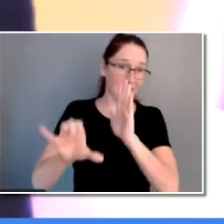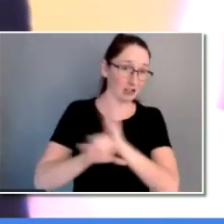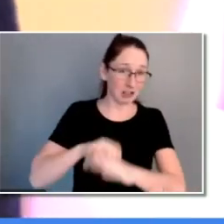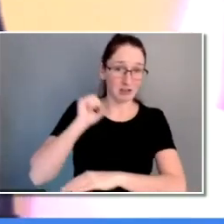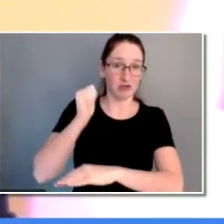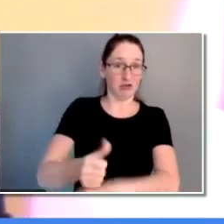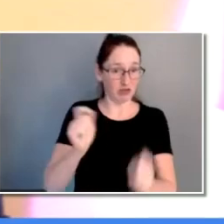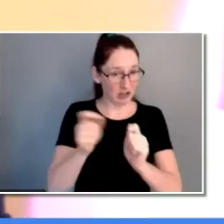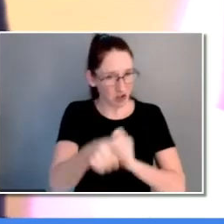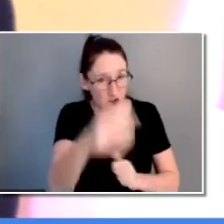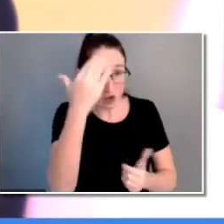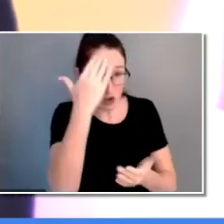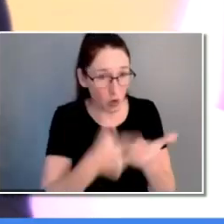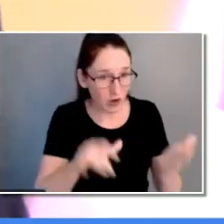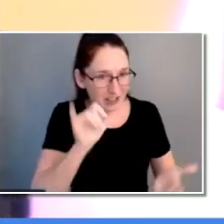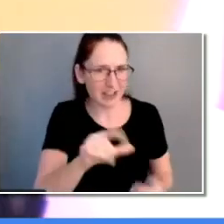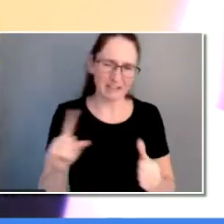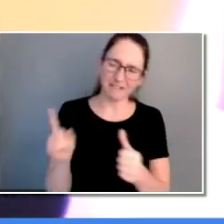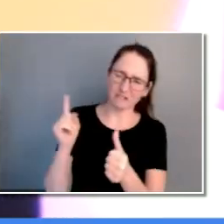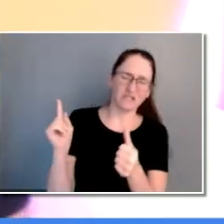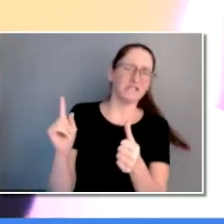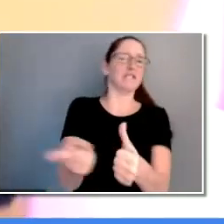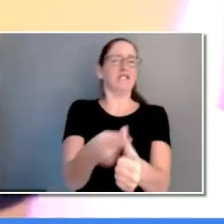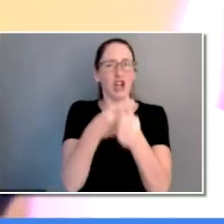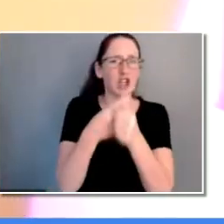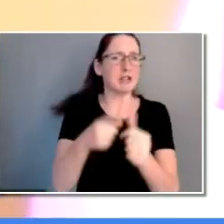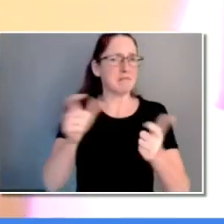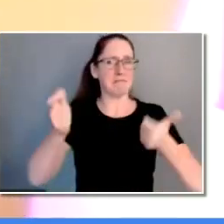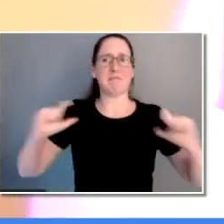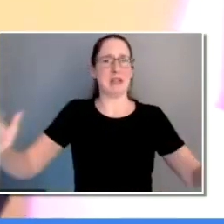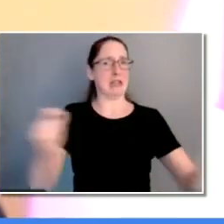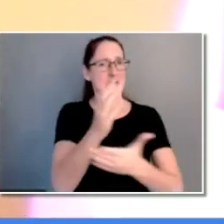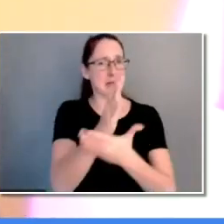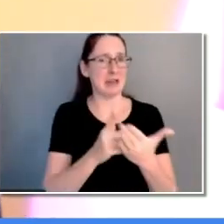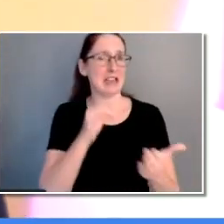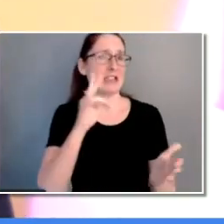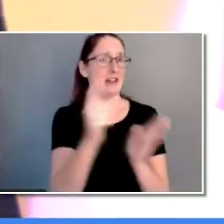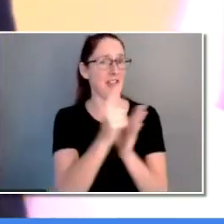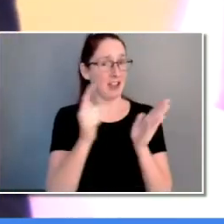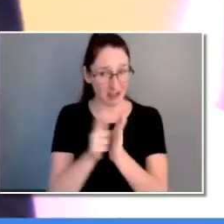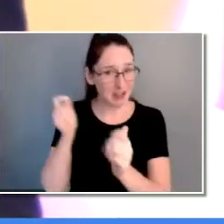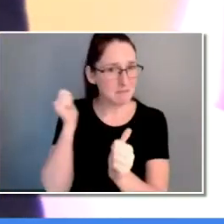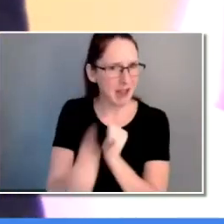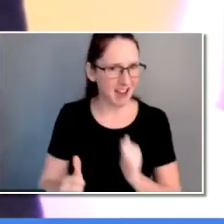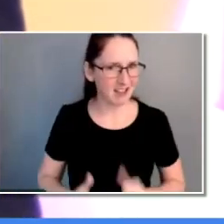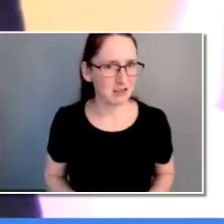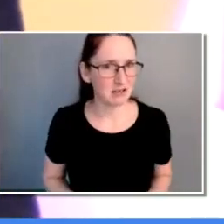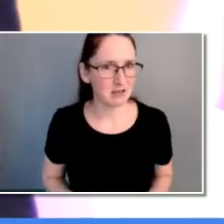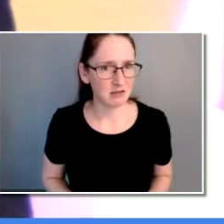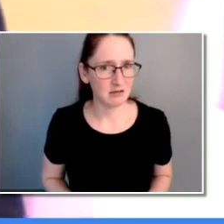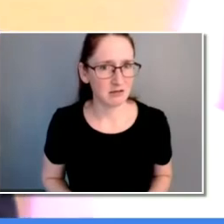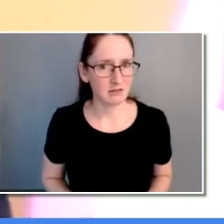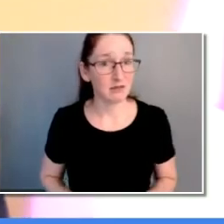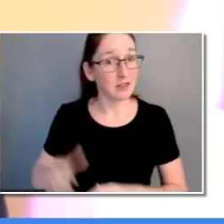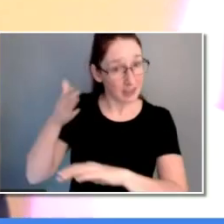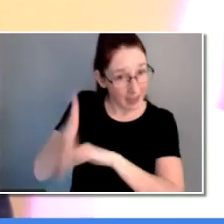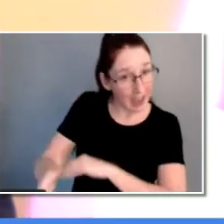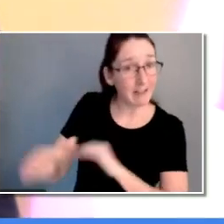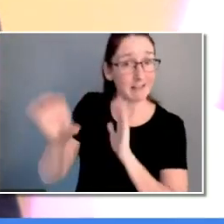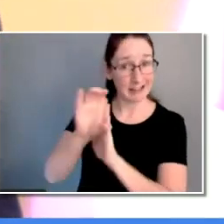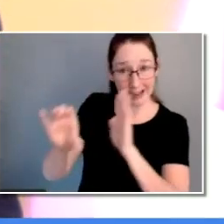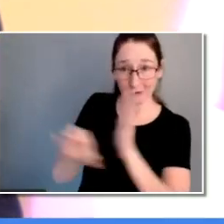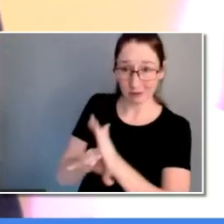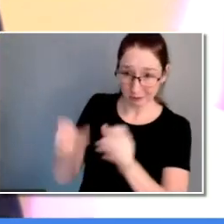Do y'all know what that was? The very first significant piece of legislation they passed after the Constitution